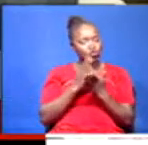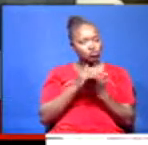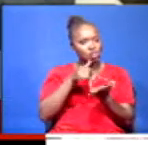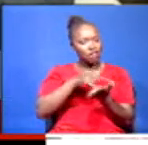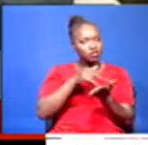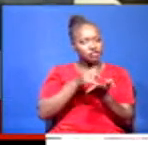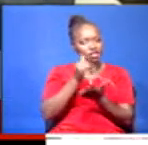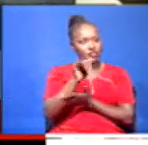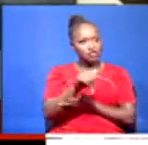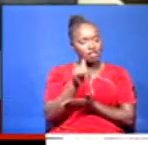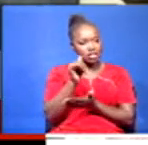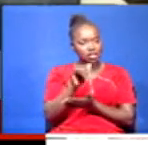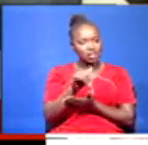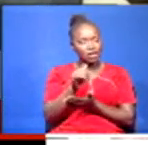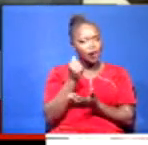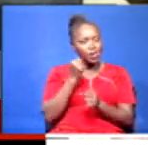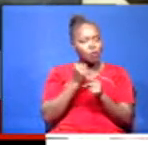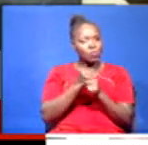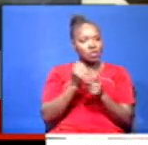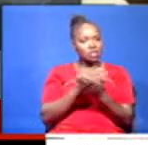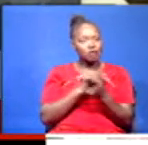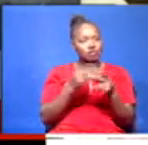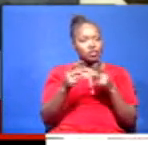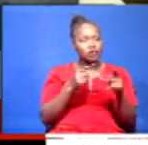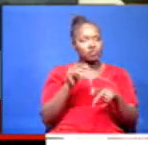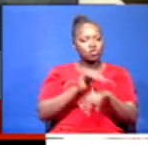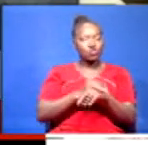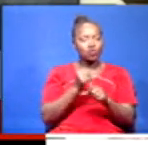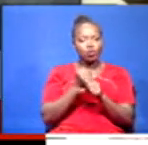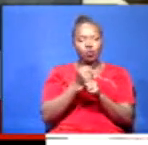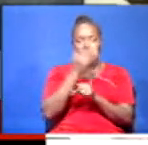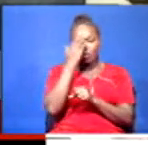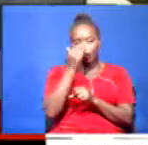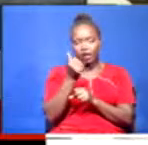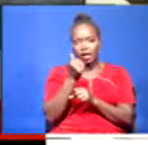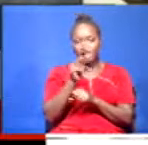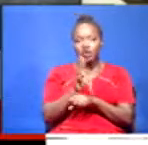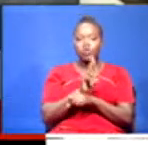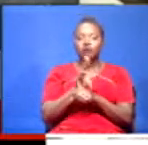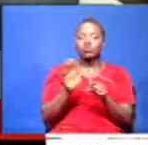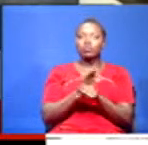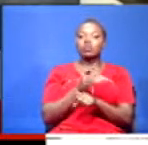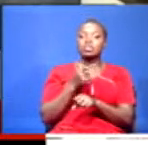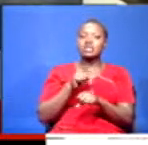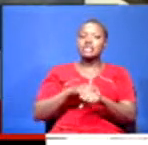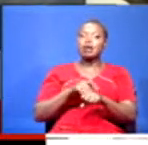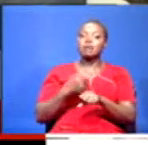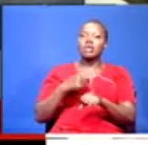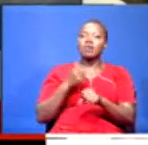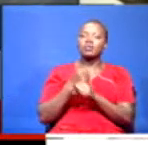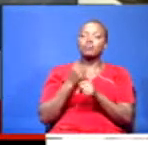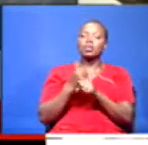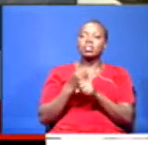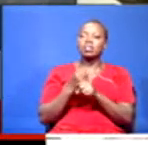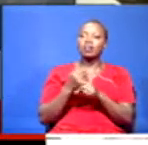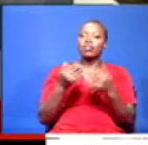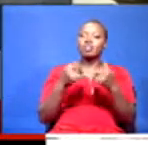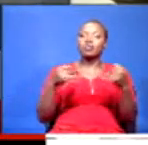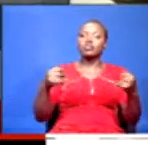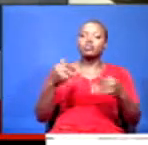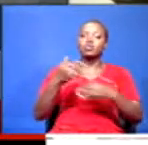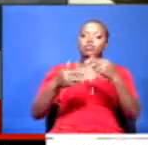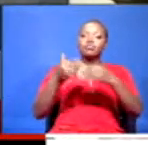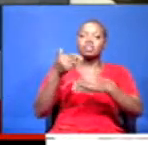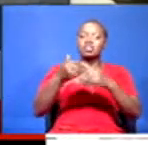that we've really done some very, very good work, because we've spent most of our time working on the horizontal infrastructure. And